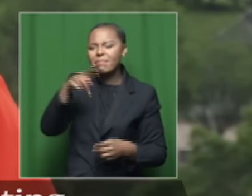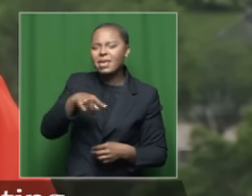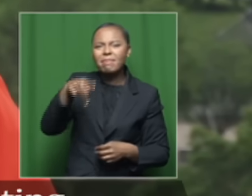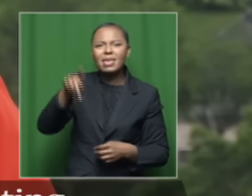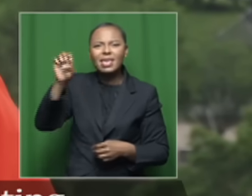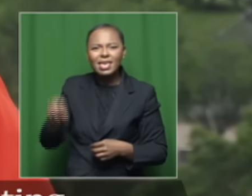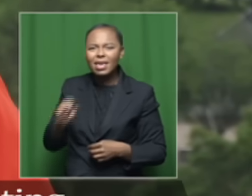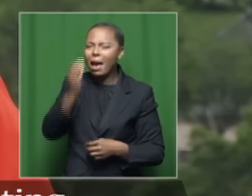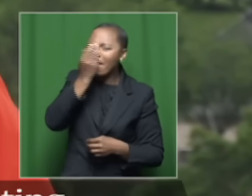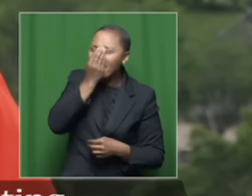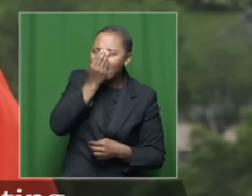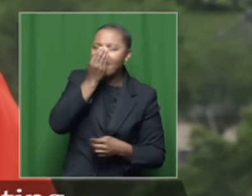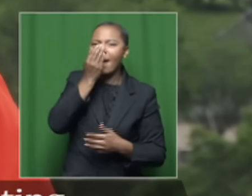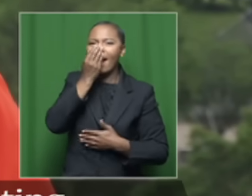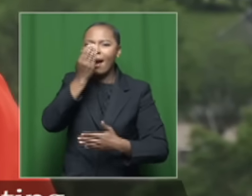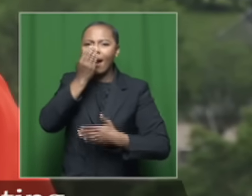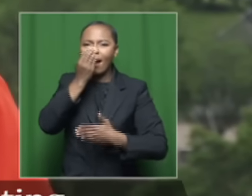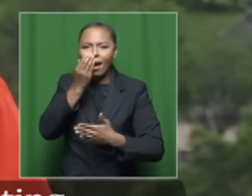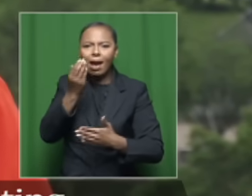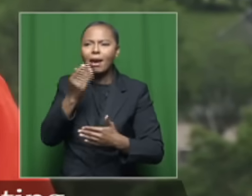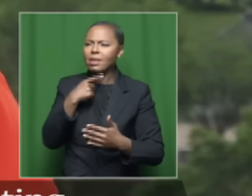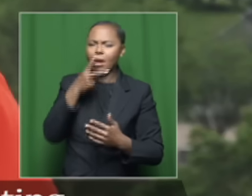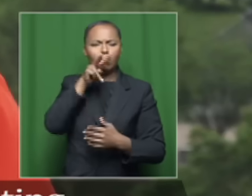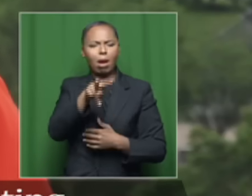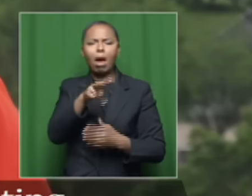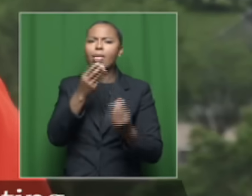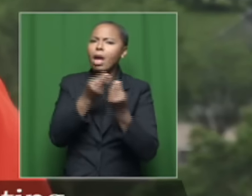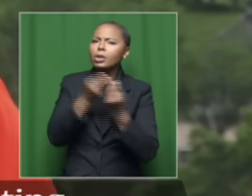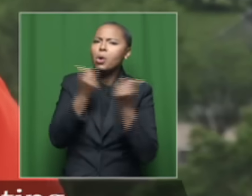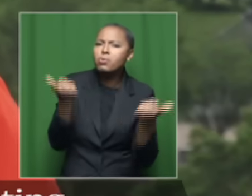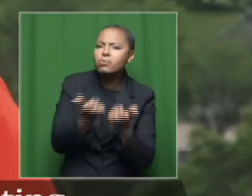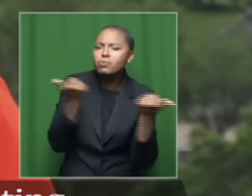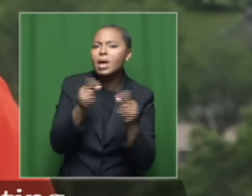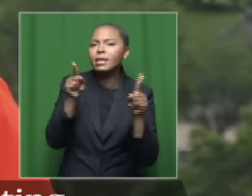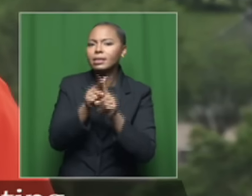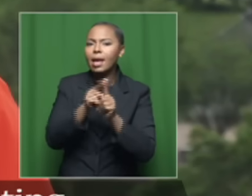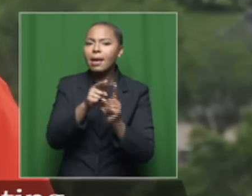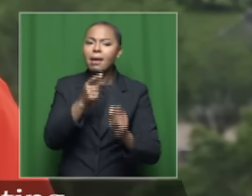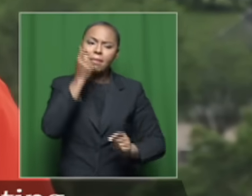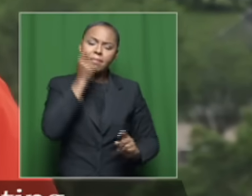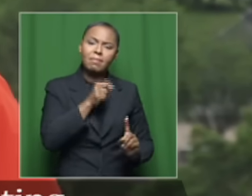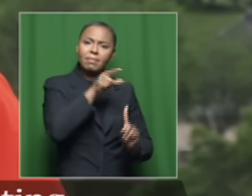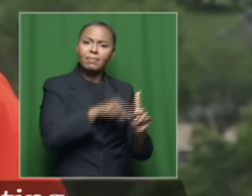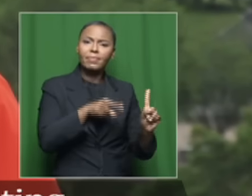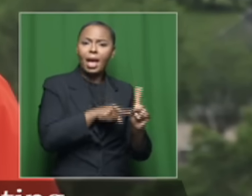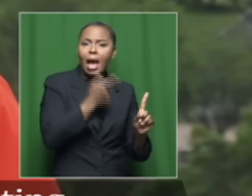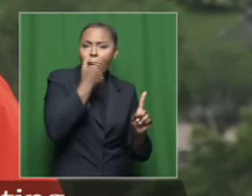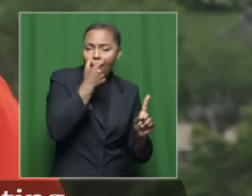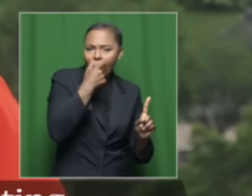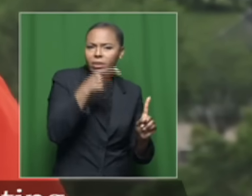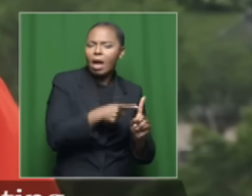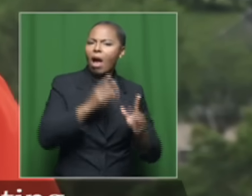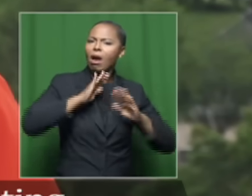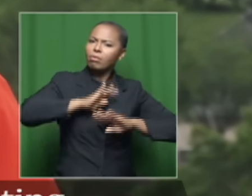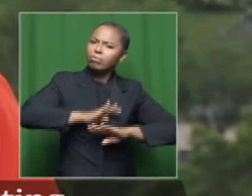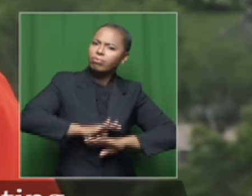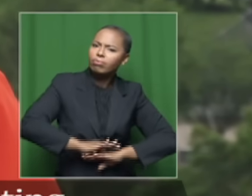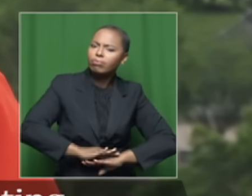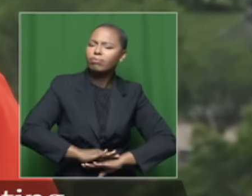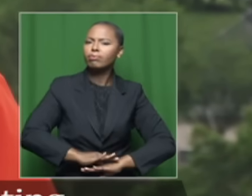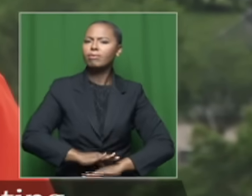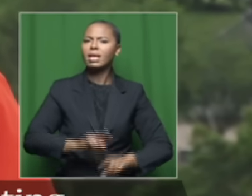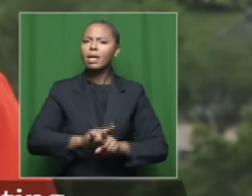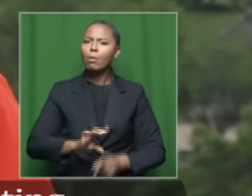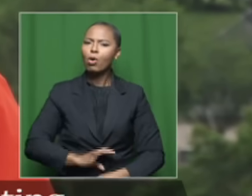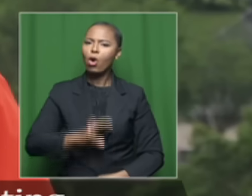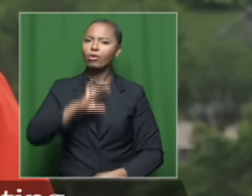like things were going really quite well. Also, Mr. Ramaphosa very kind of calm and confident.